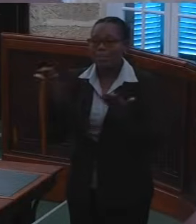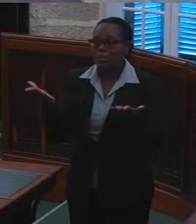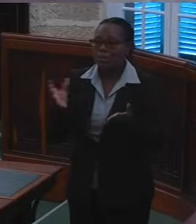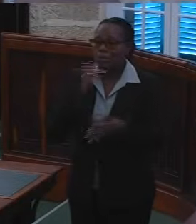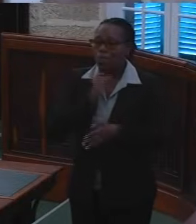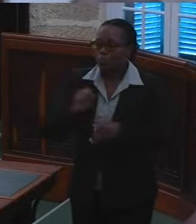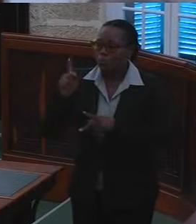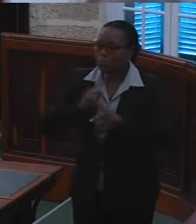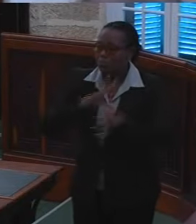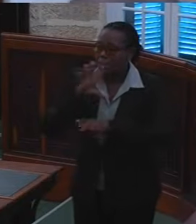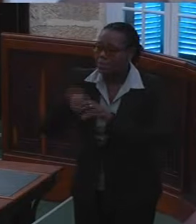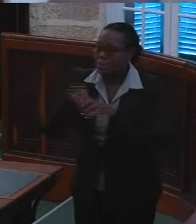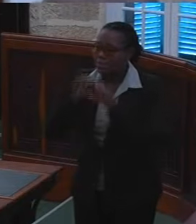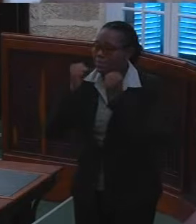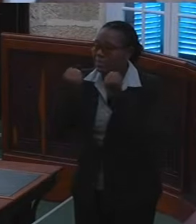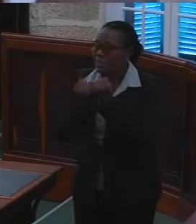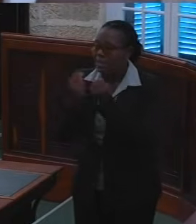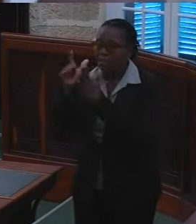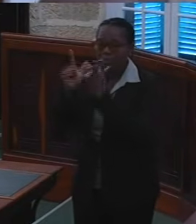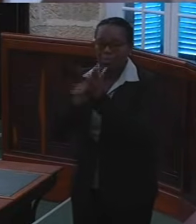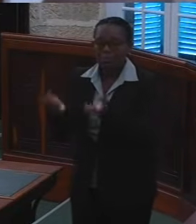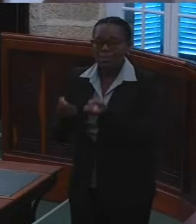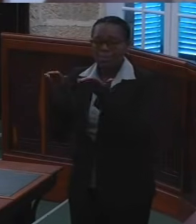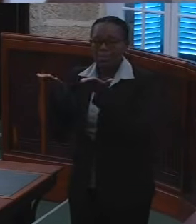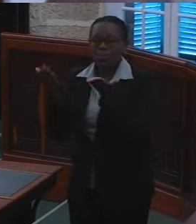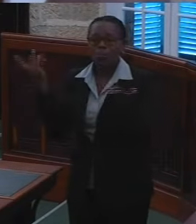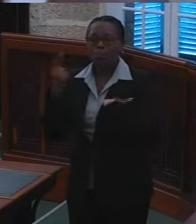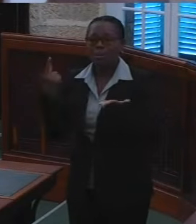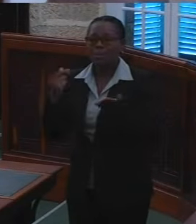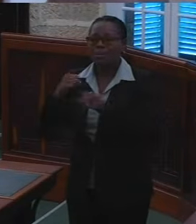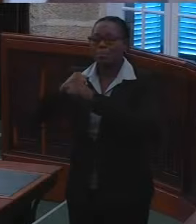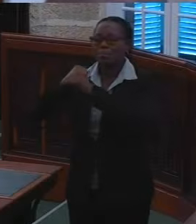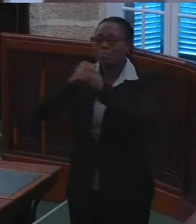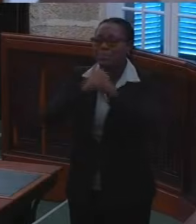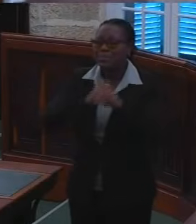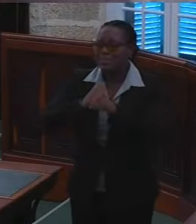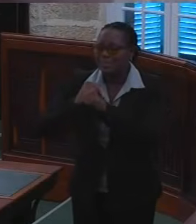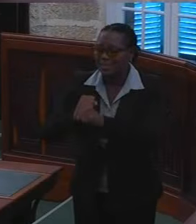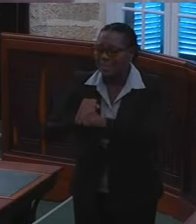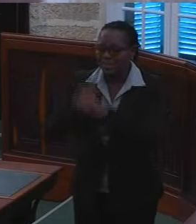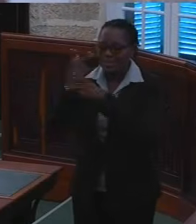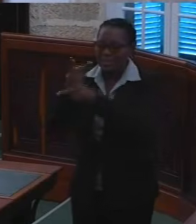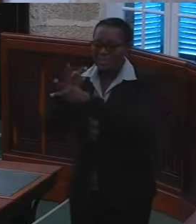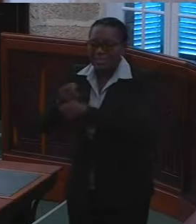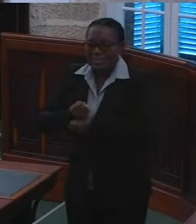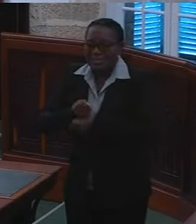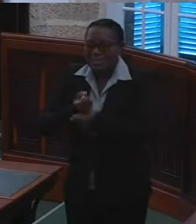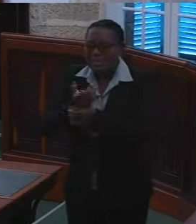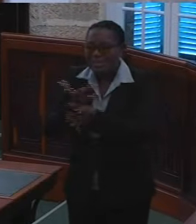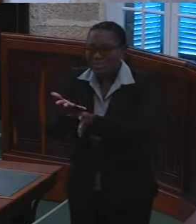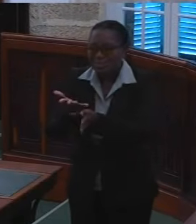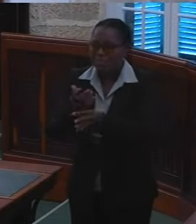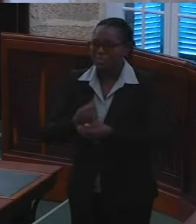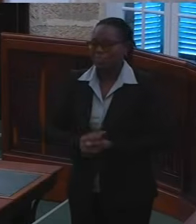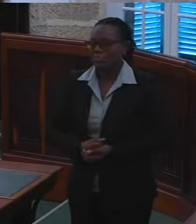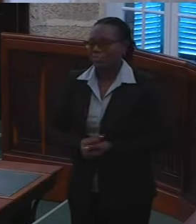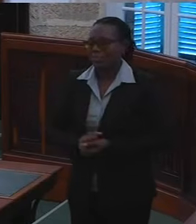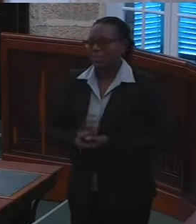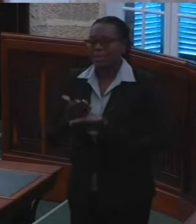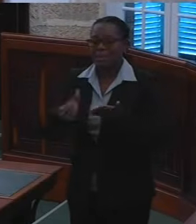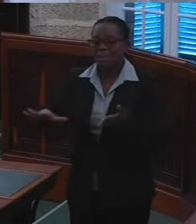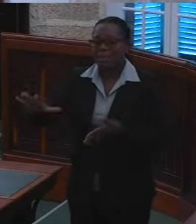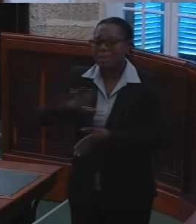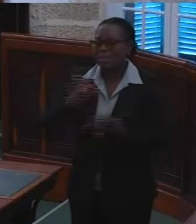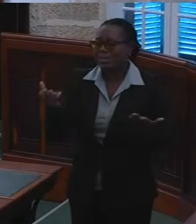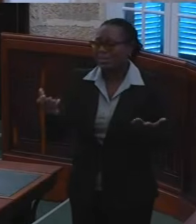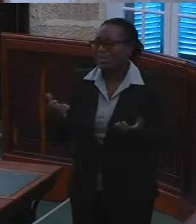this legislation does is seek to protect, ensure that we provide the adequate care, and we give them the space needed so that they can walk